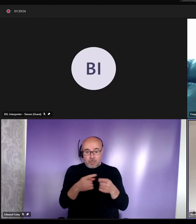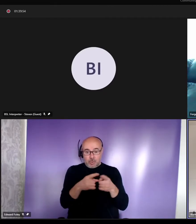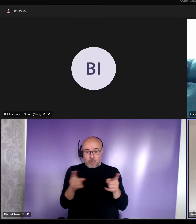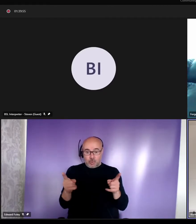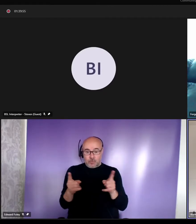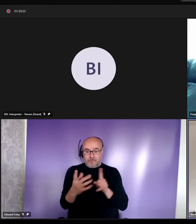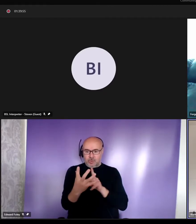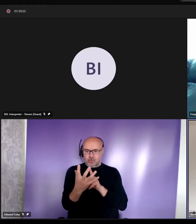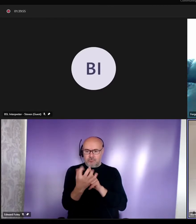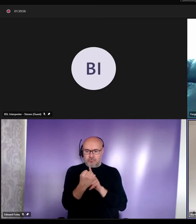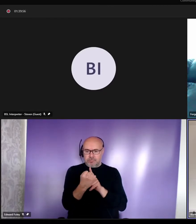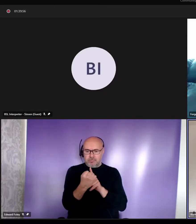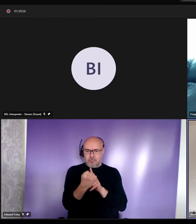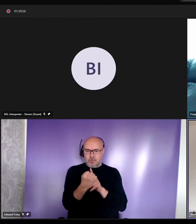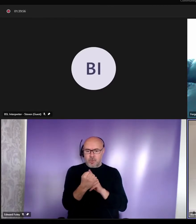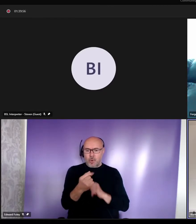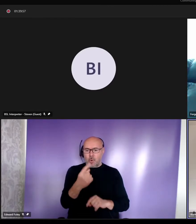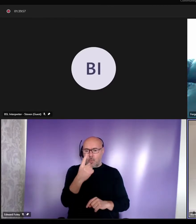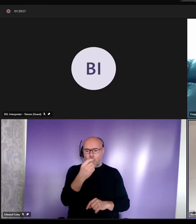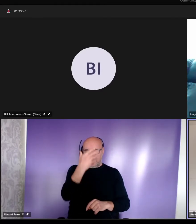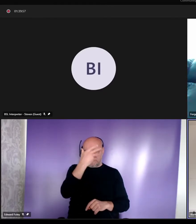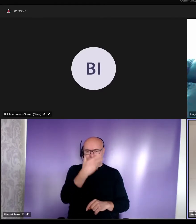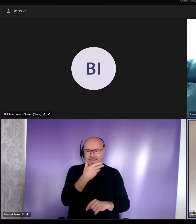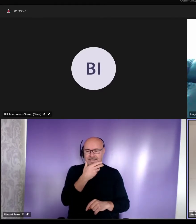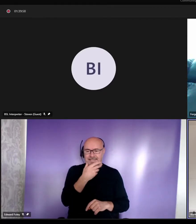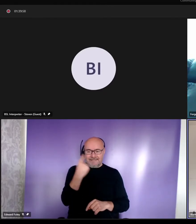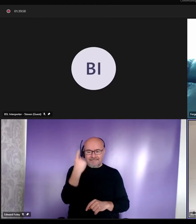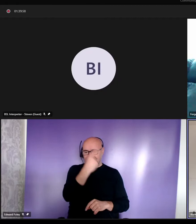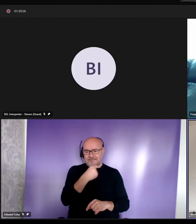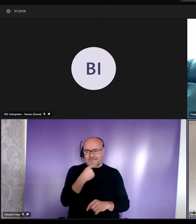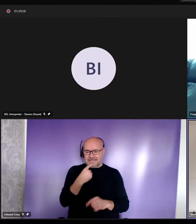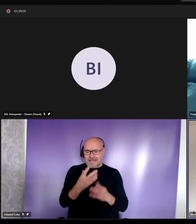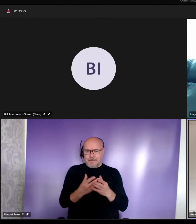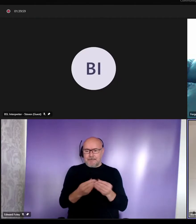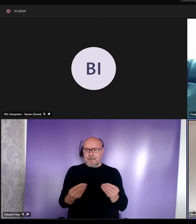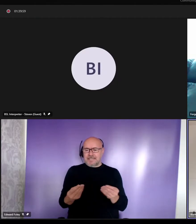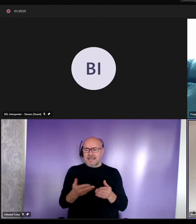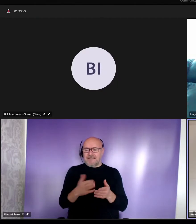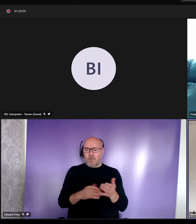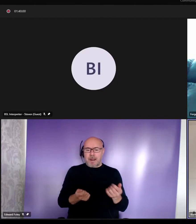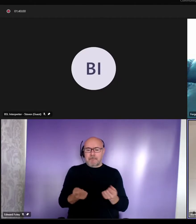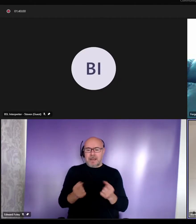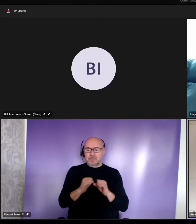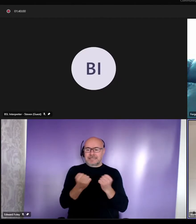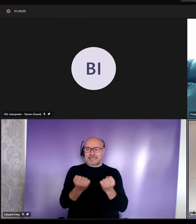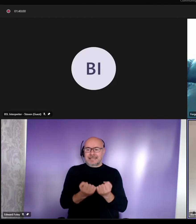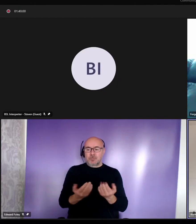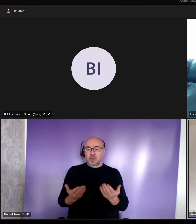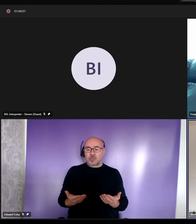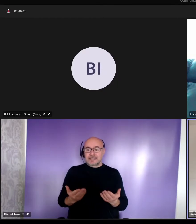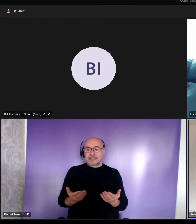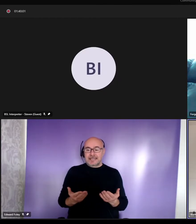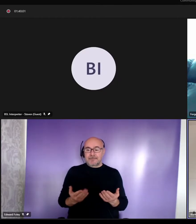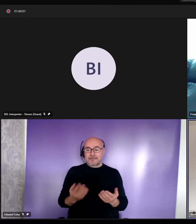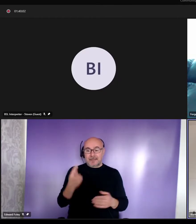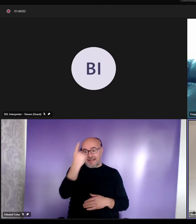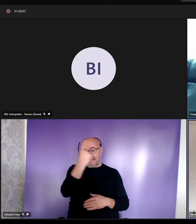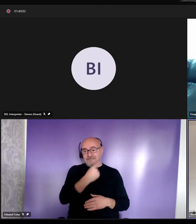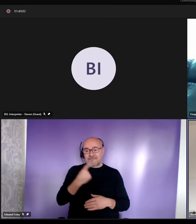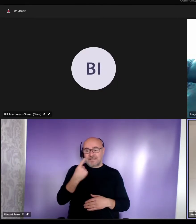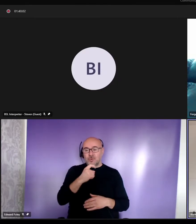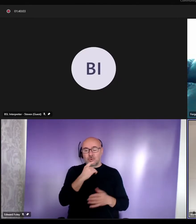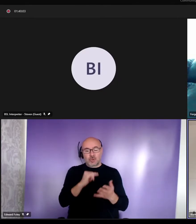well-kent face missing from the management team today. That is the face of Shirley